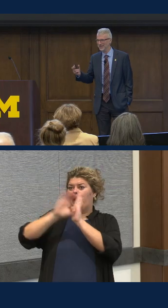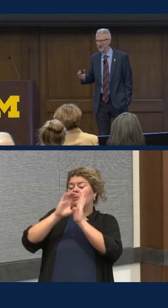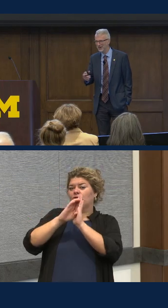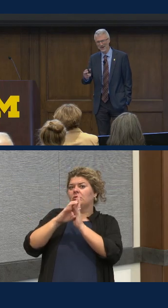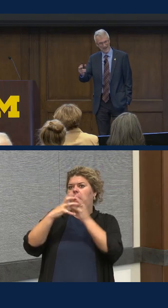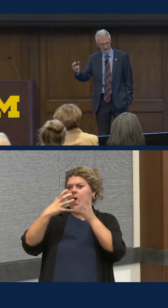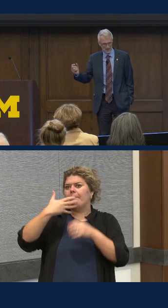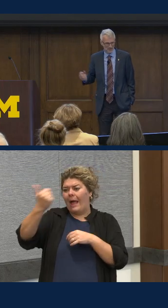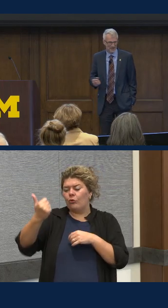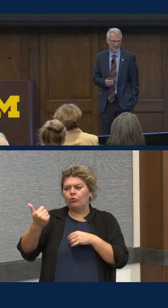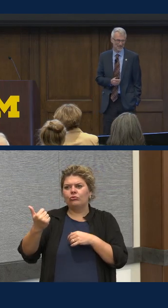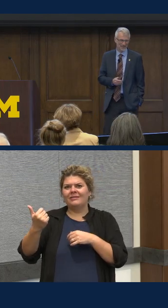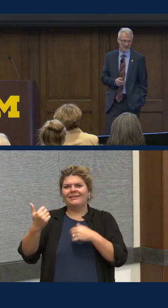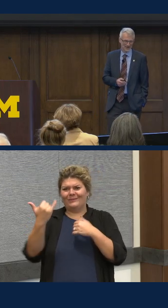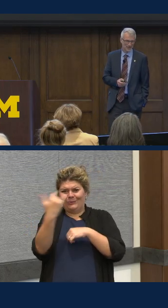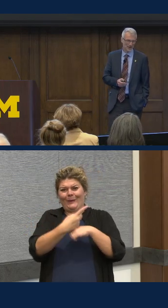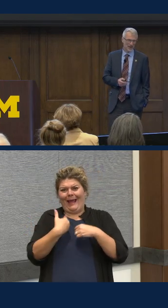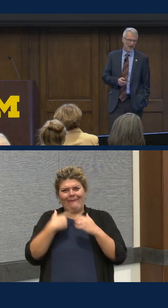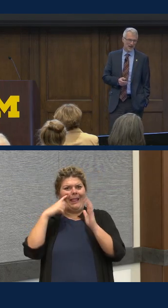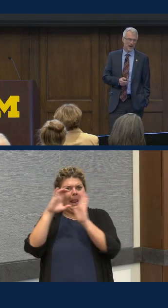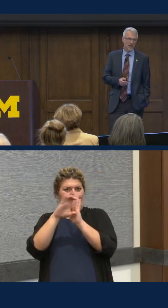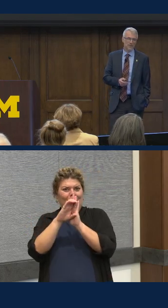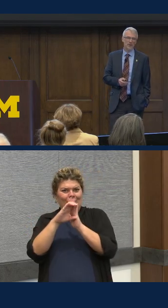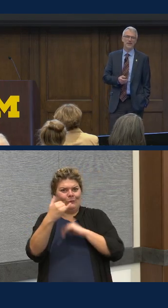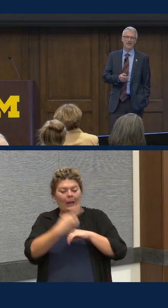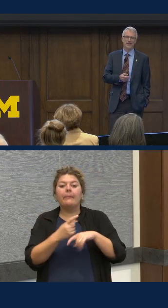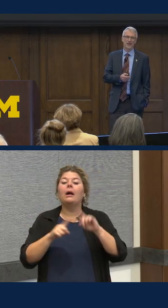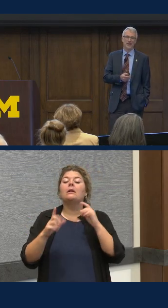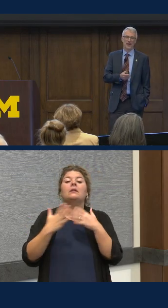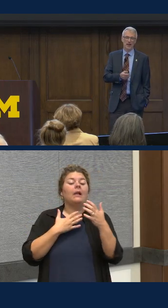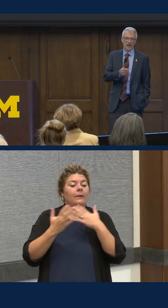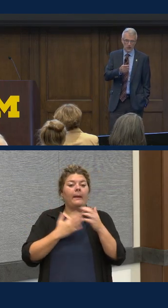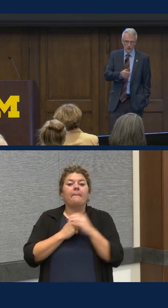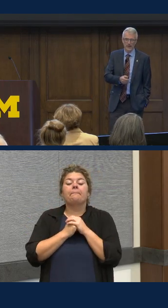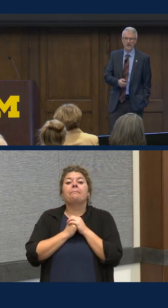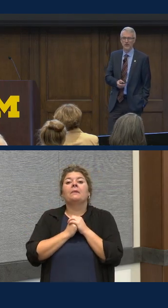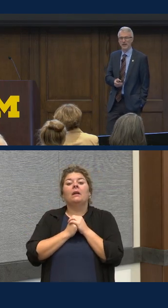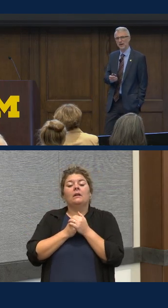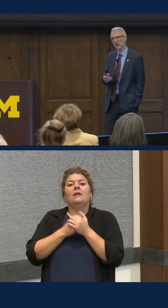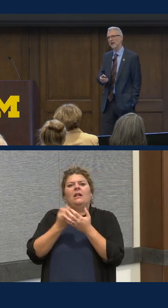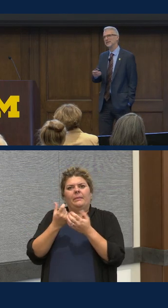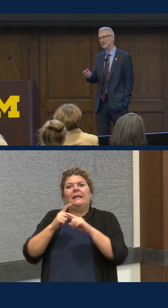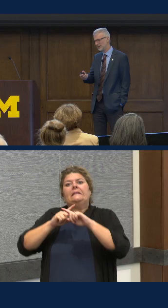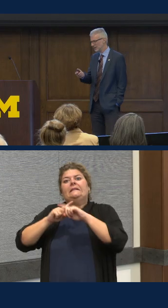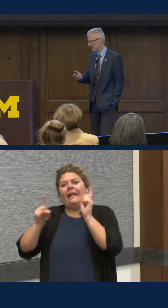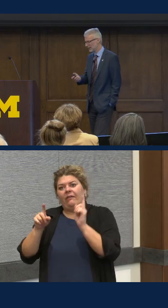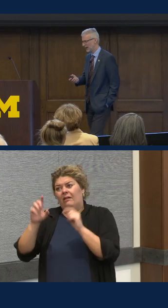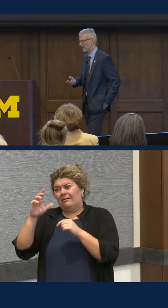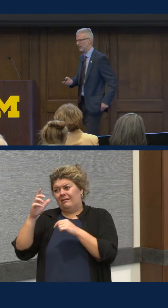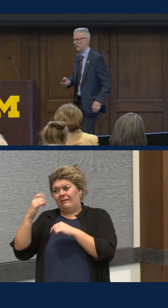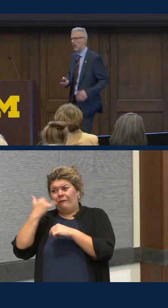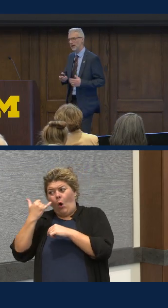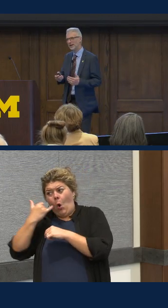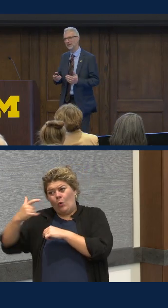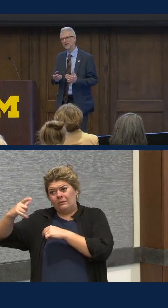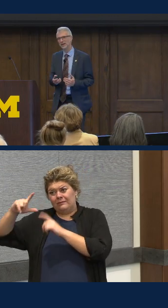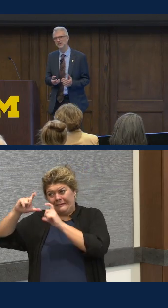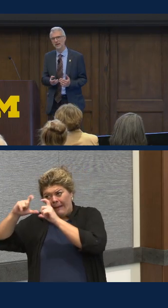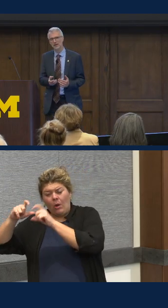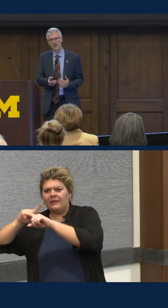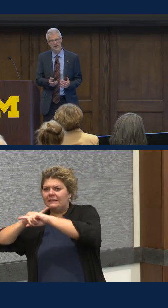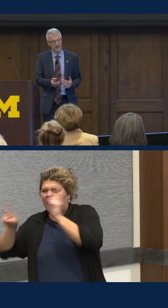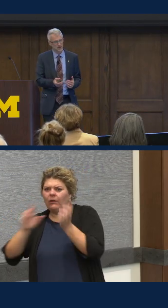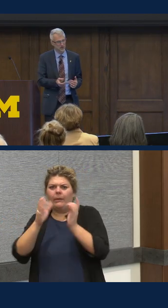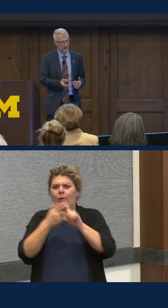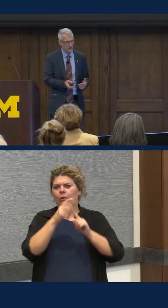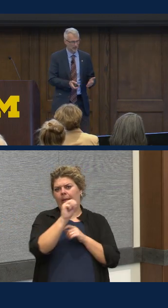today. There's a recurring theme of imaging in these talks. But it's quite different in an MRI, CT, or ultrascanner. The raw data that comes